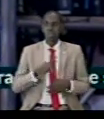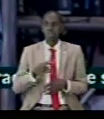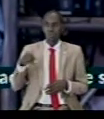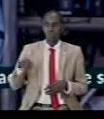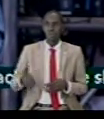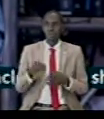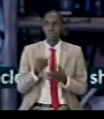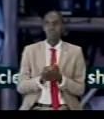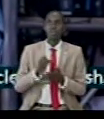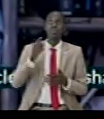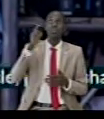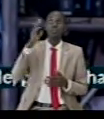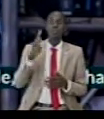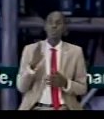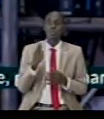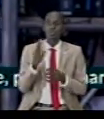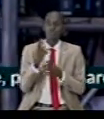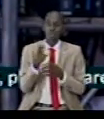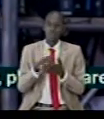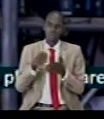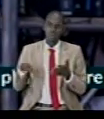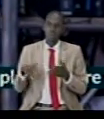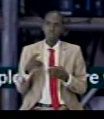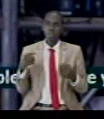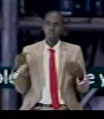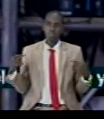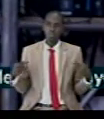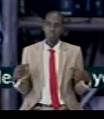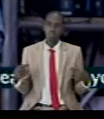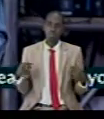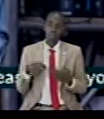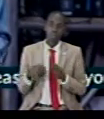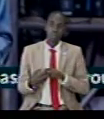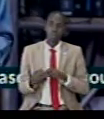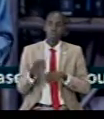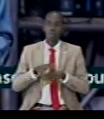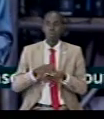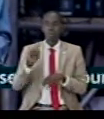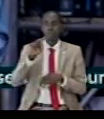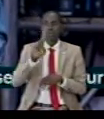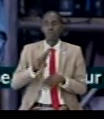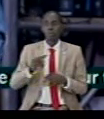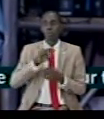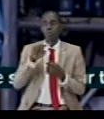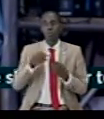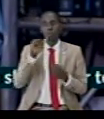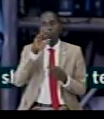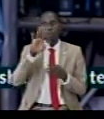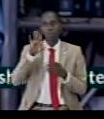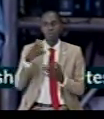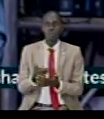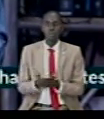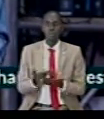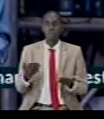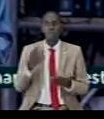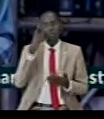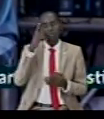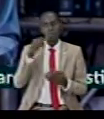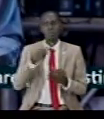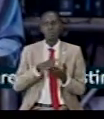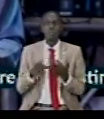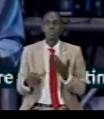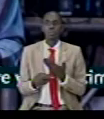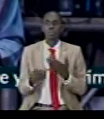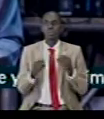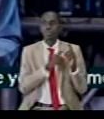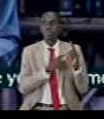God received the removed the problem on Thursday when she came for the global crusade. The